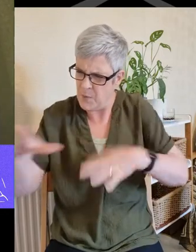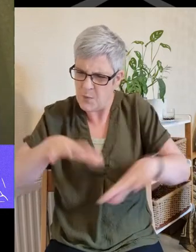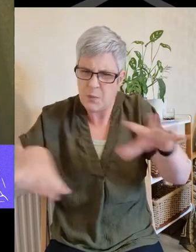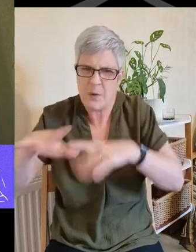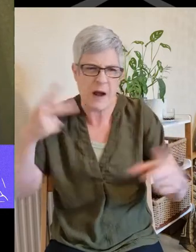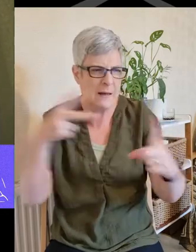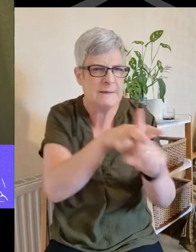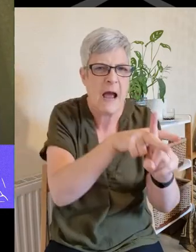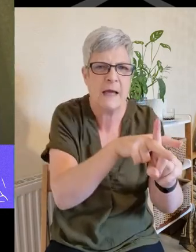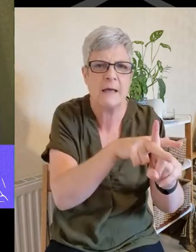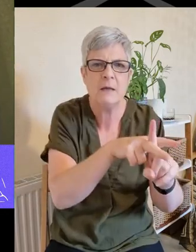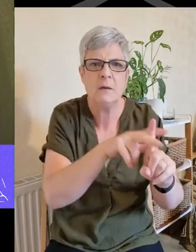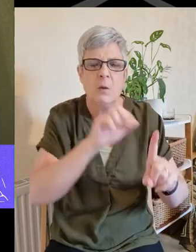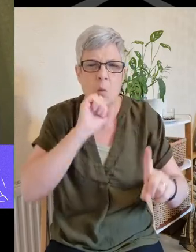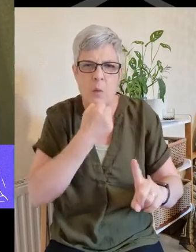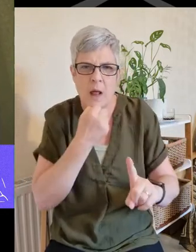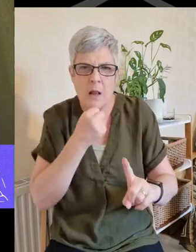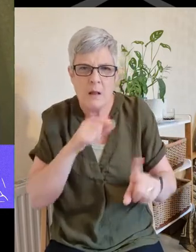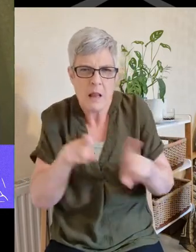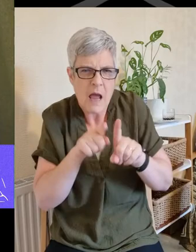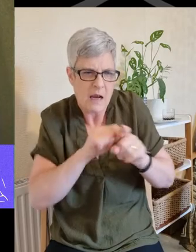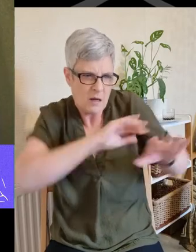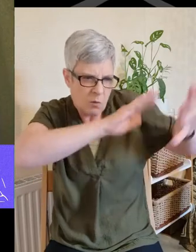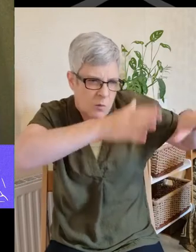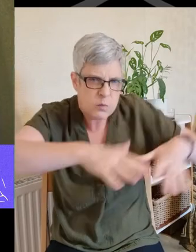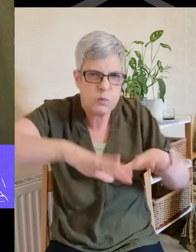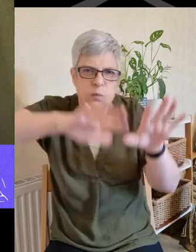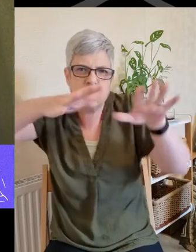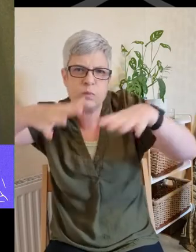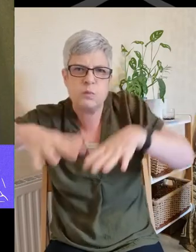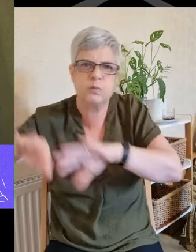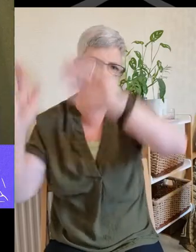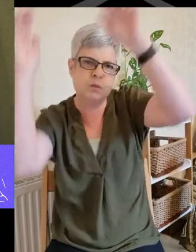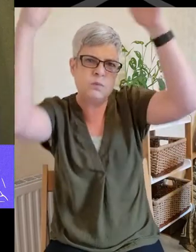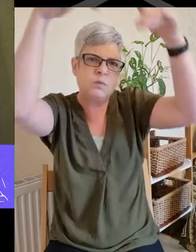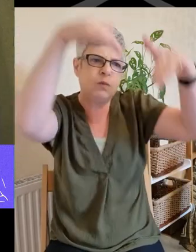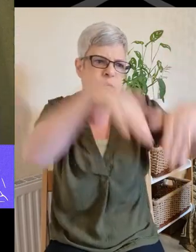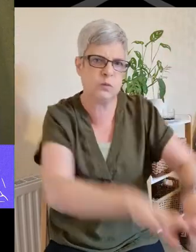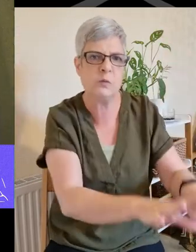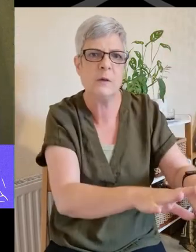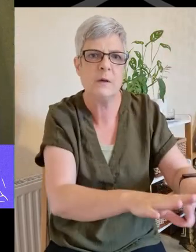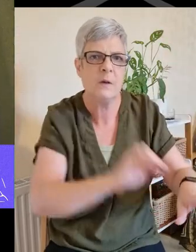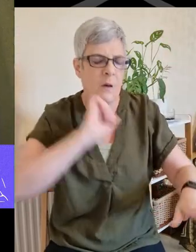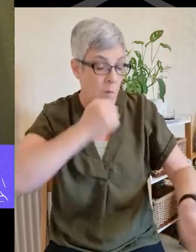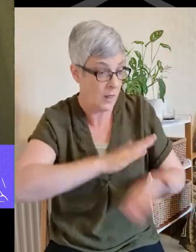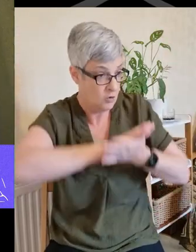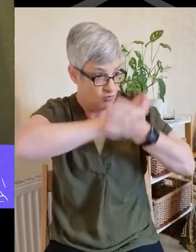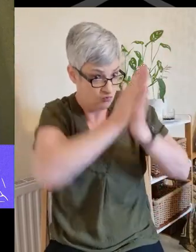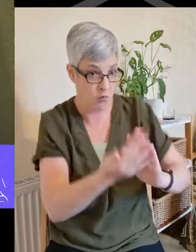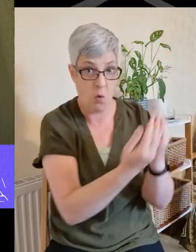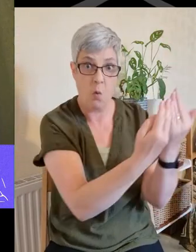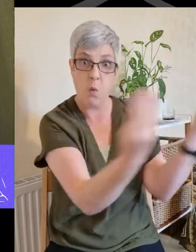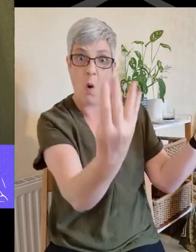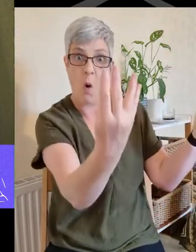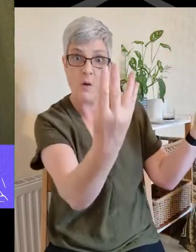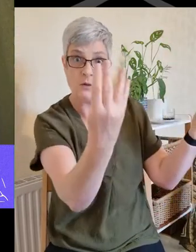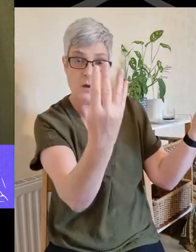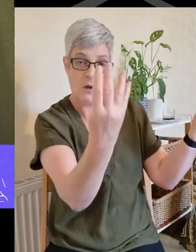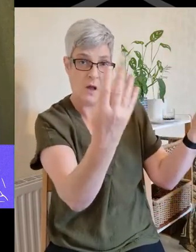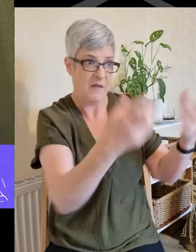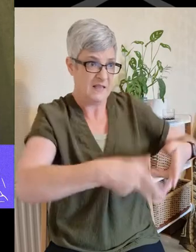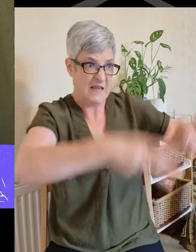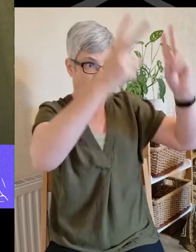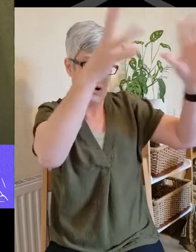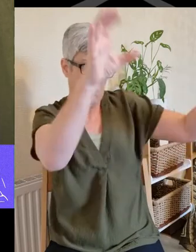you, and they will come like the waves of the sea. They will destroy your city walls and tear down